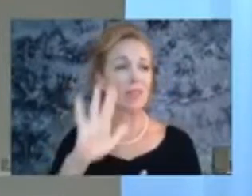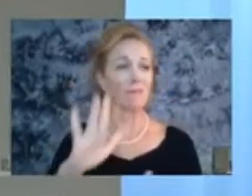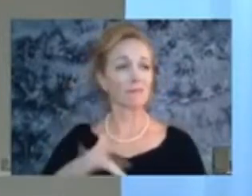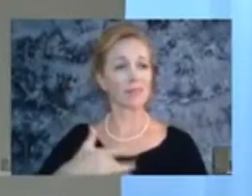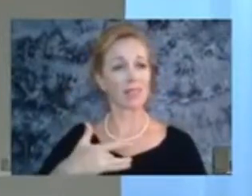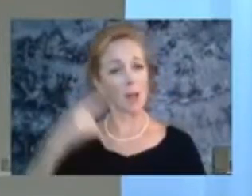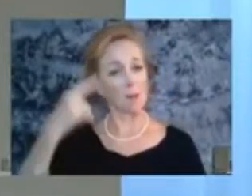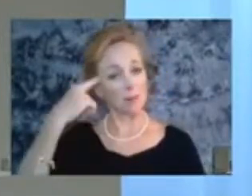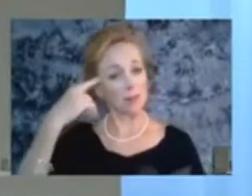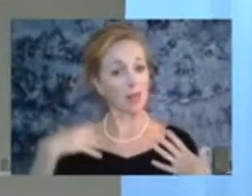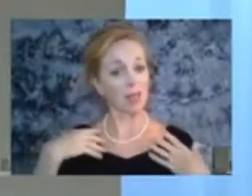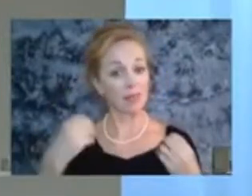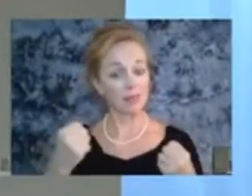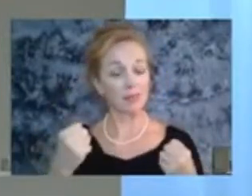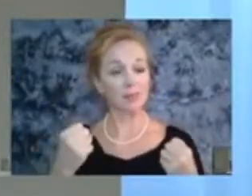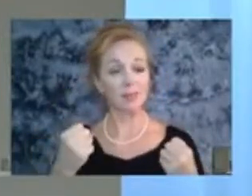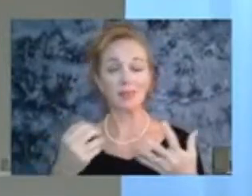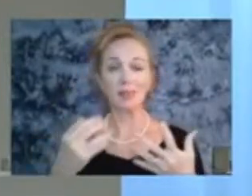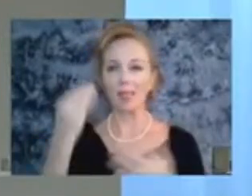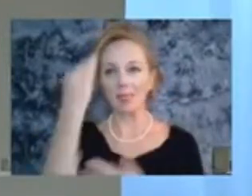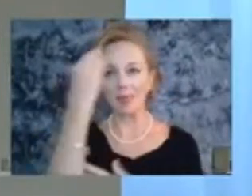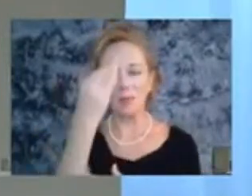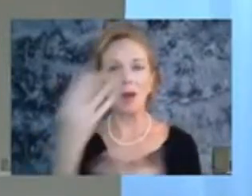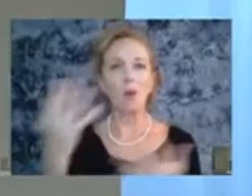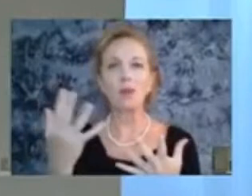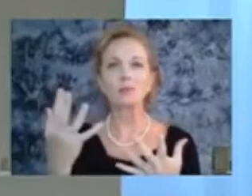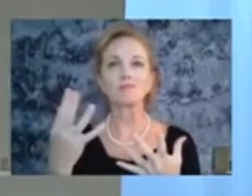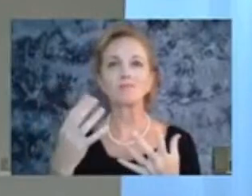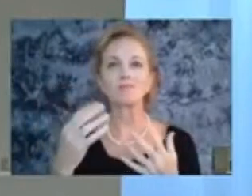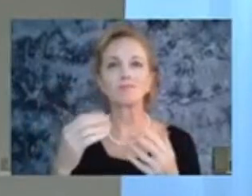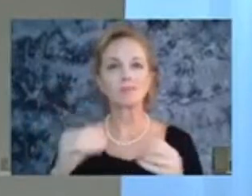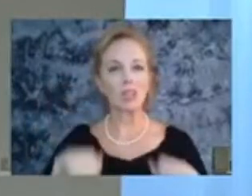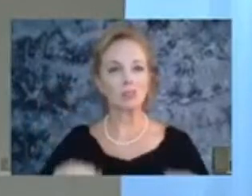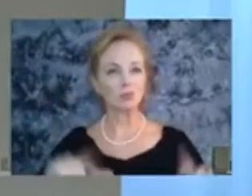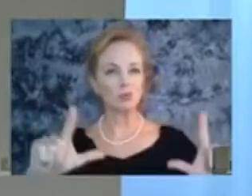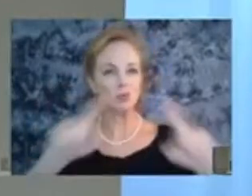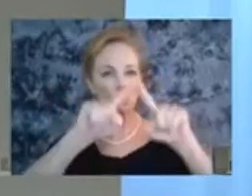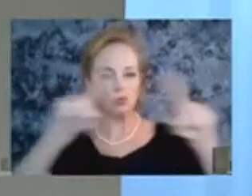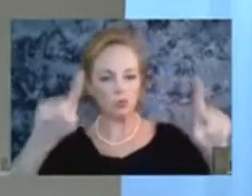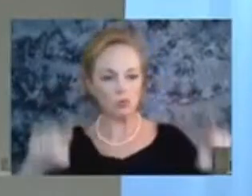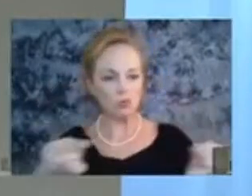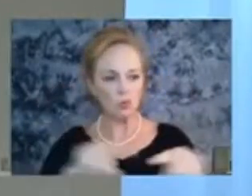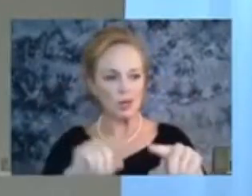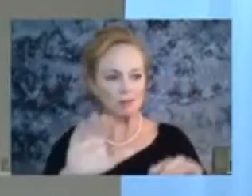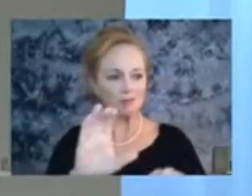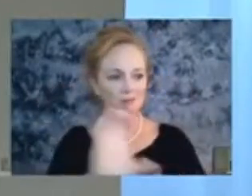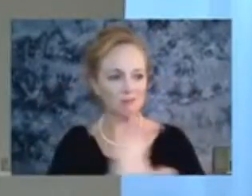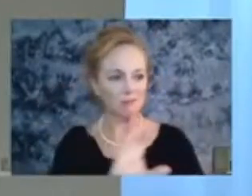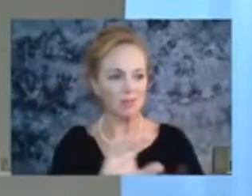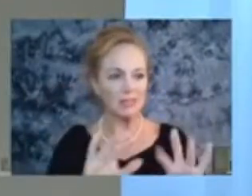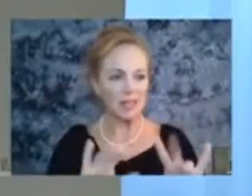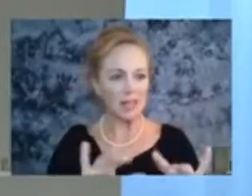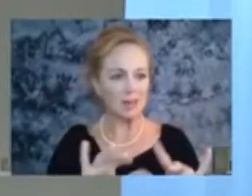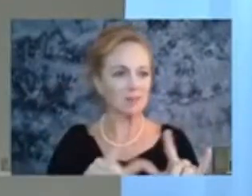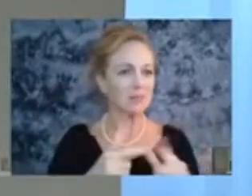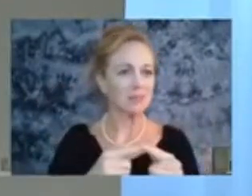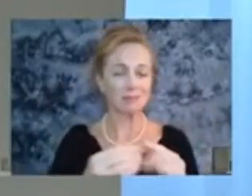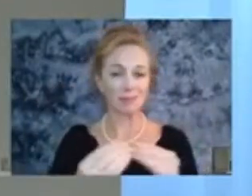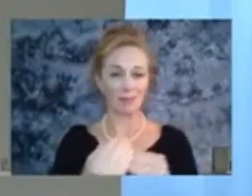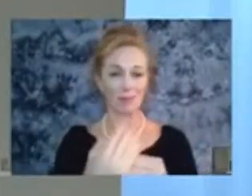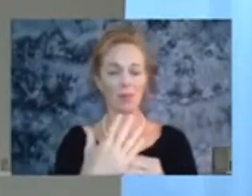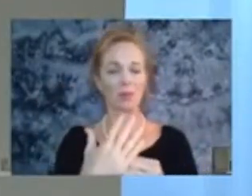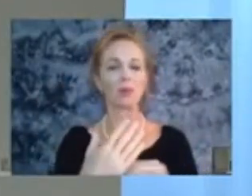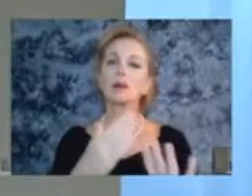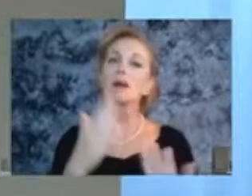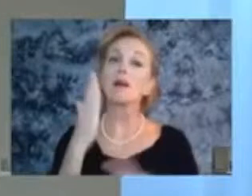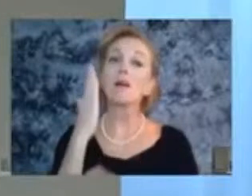of what screen time is doing to kids right now, so that when we move forward, we understand that less screen time is certainly going to be the